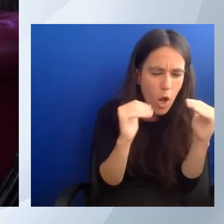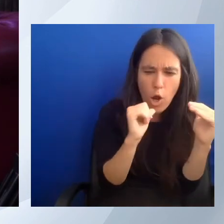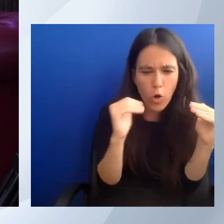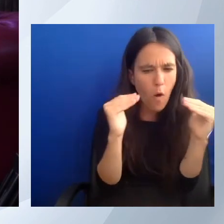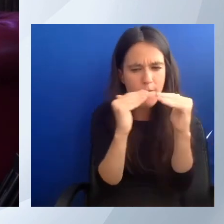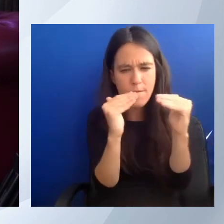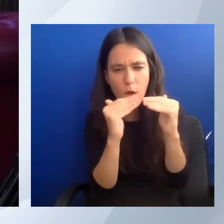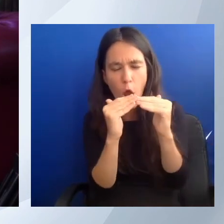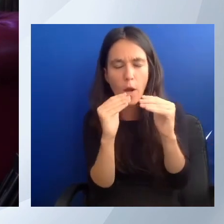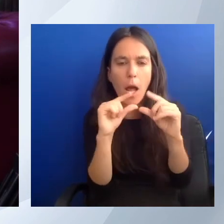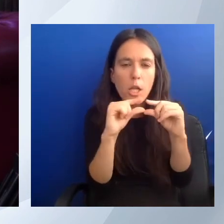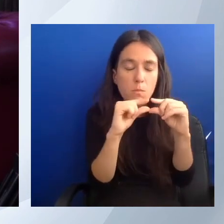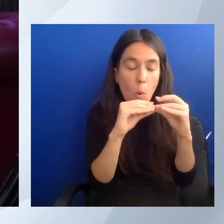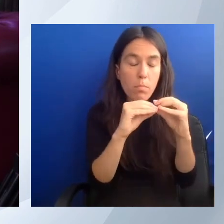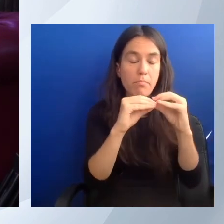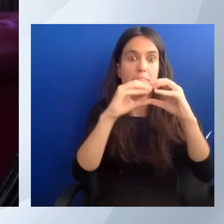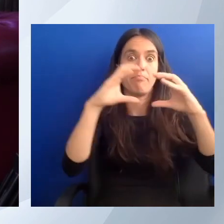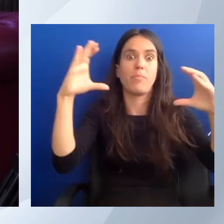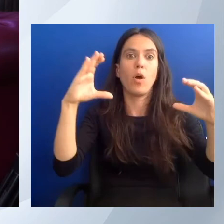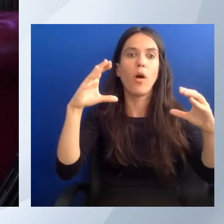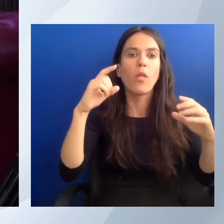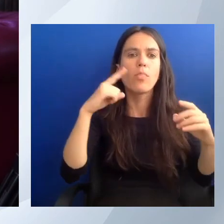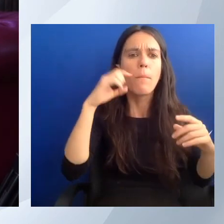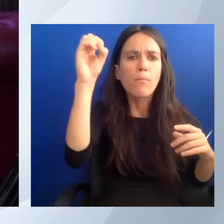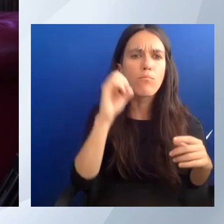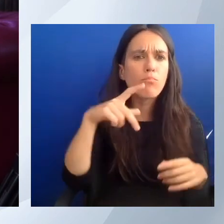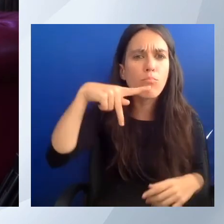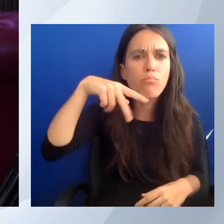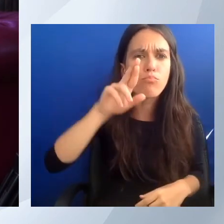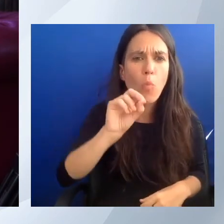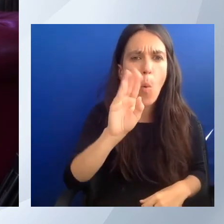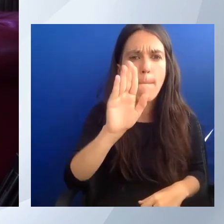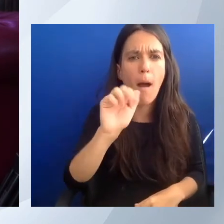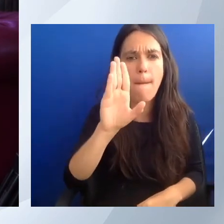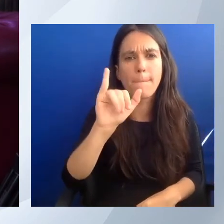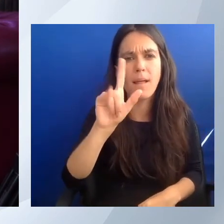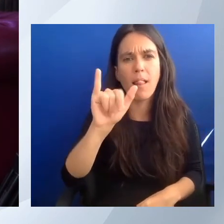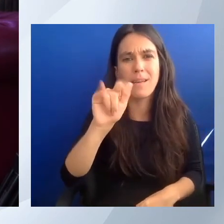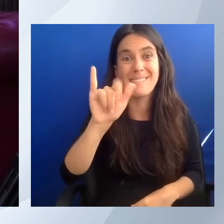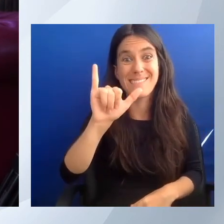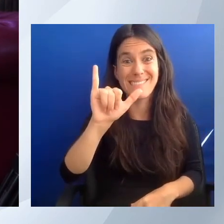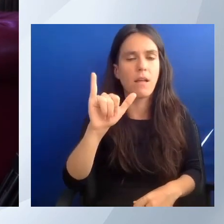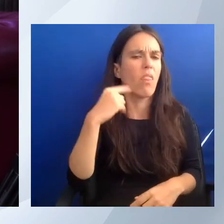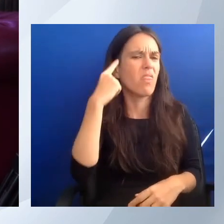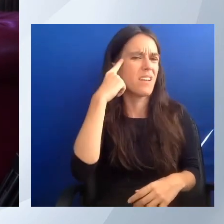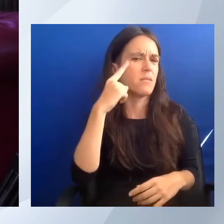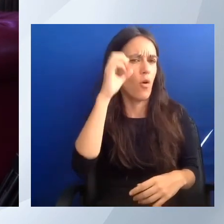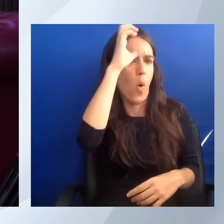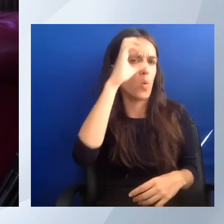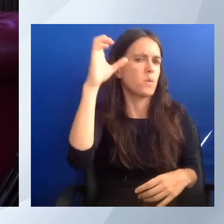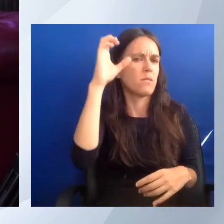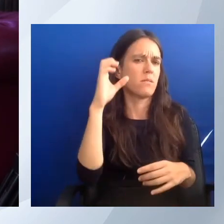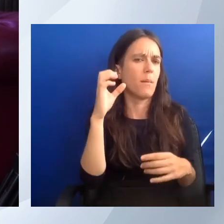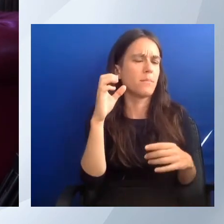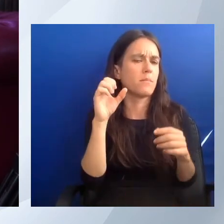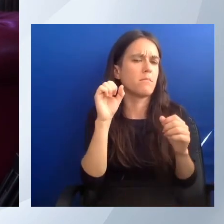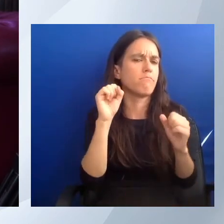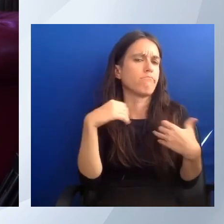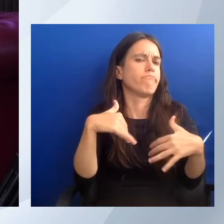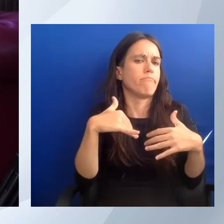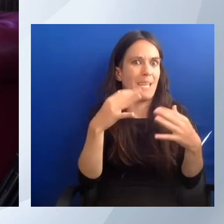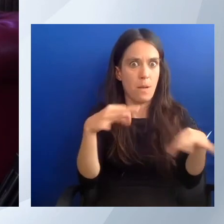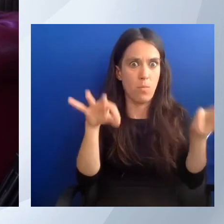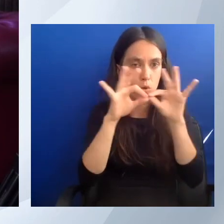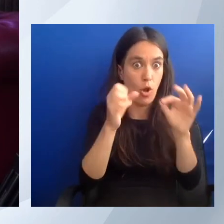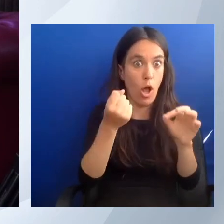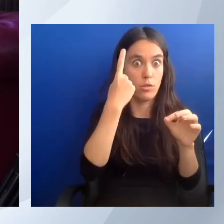revolve around probabilities and what that is actually. Okay. Which is an important concept to understand for machine learning. And if